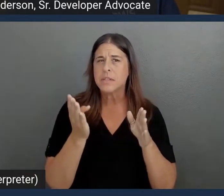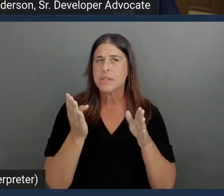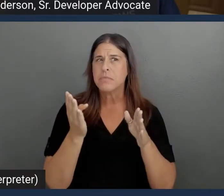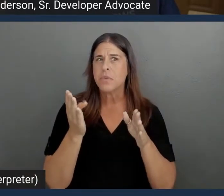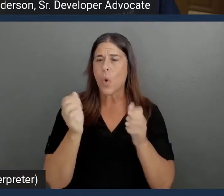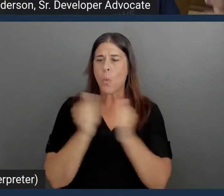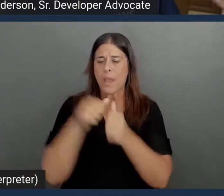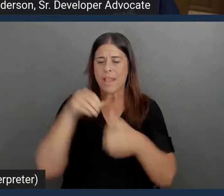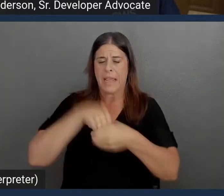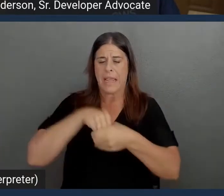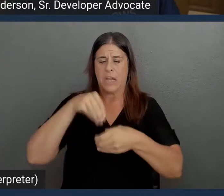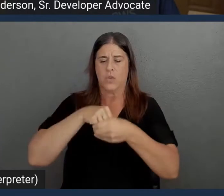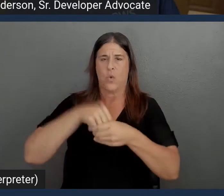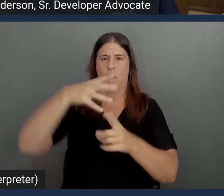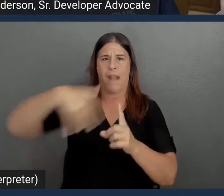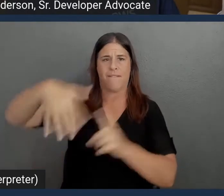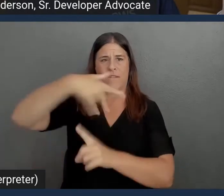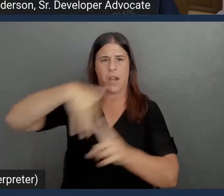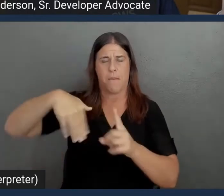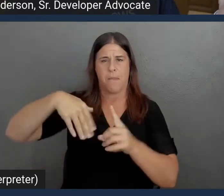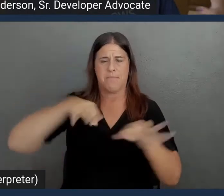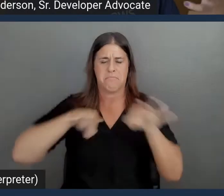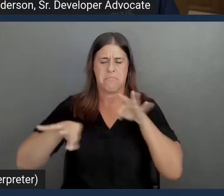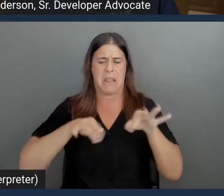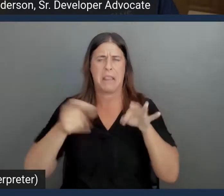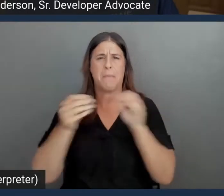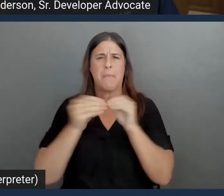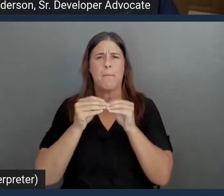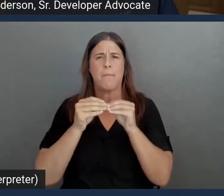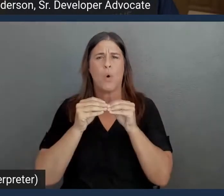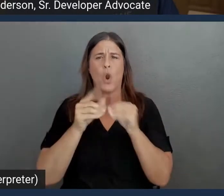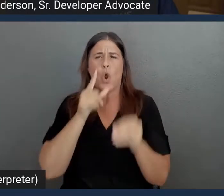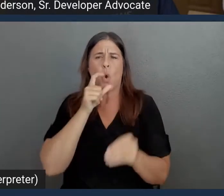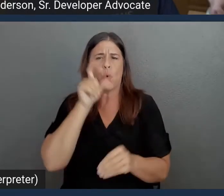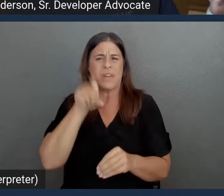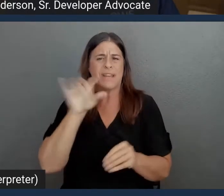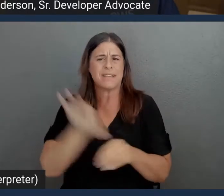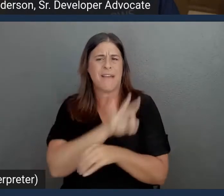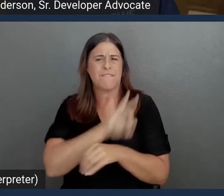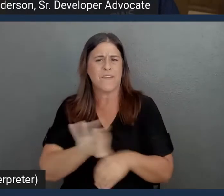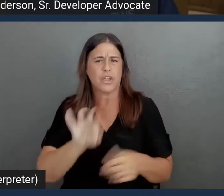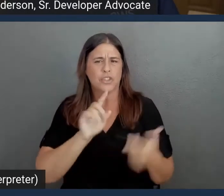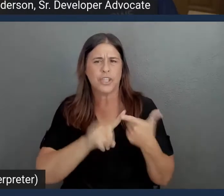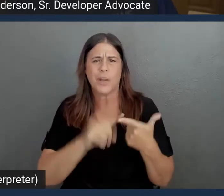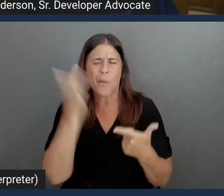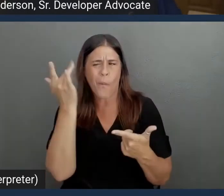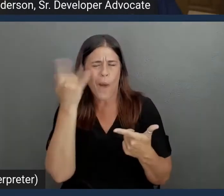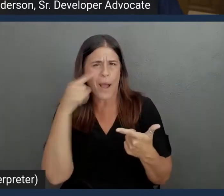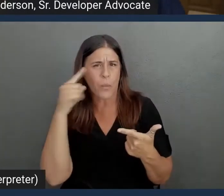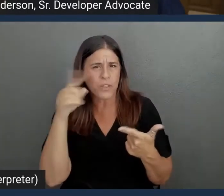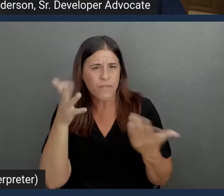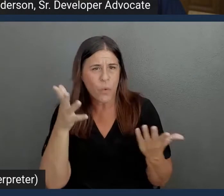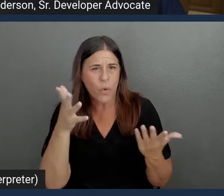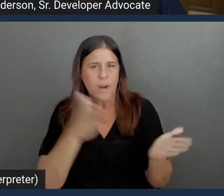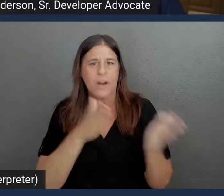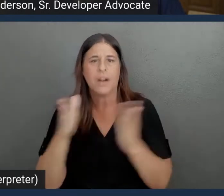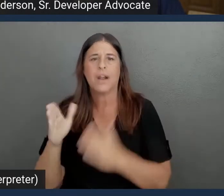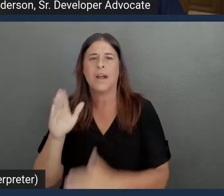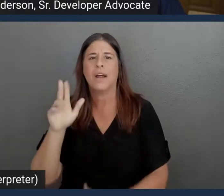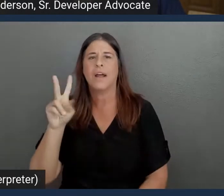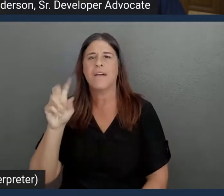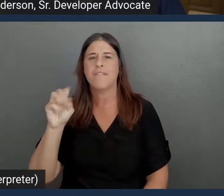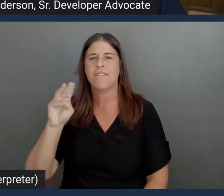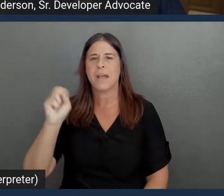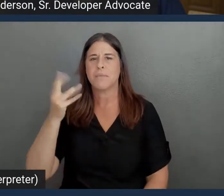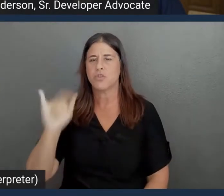indoor environment. So tell us a little bit more about who needs this functionality and why do they need it? Yeah, I can show you